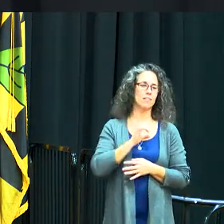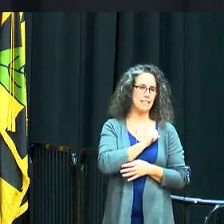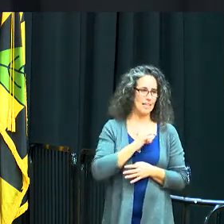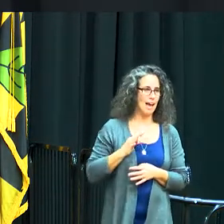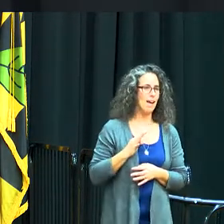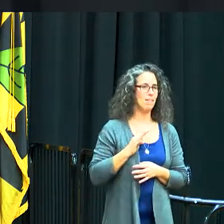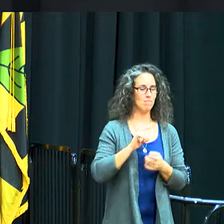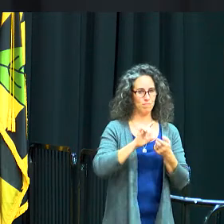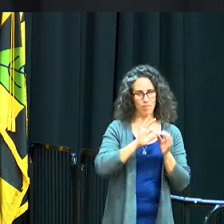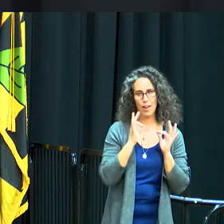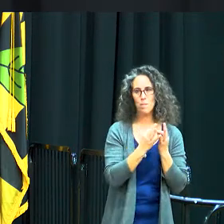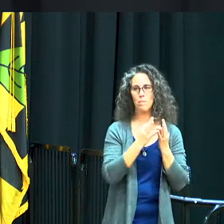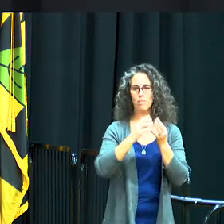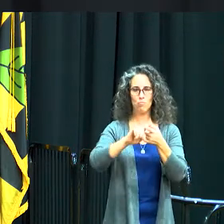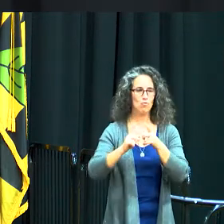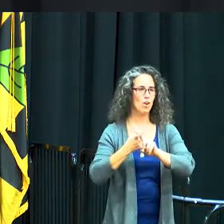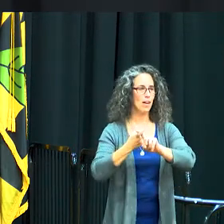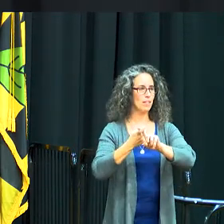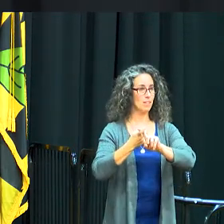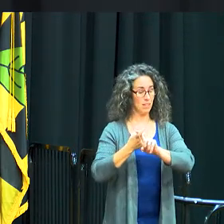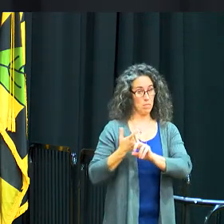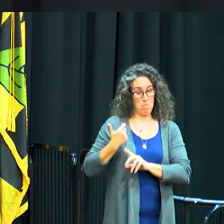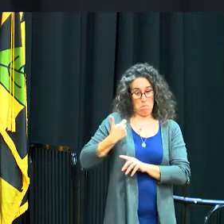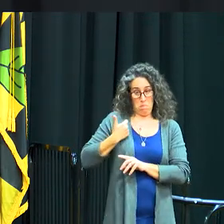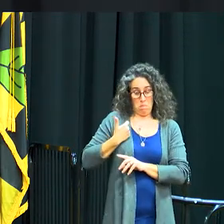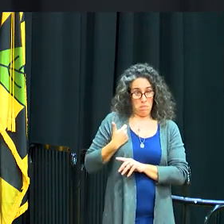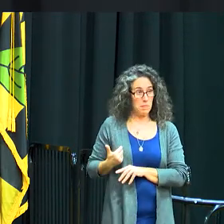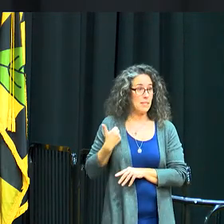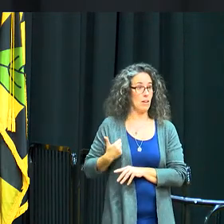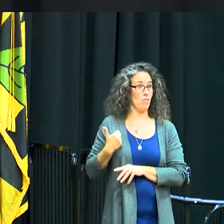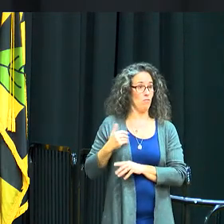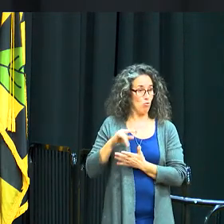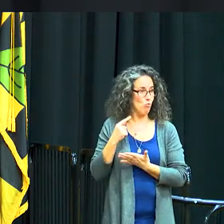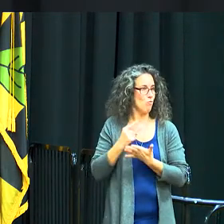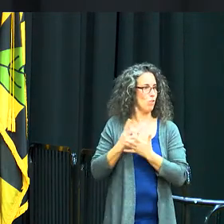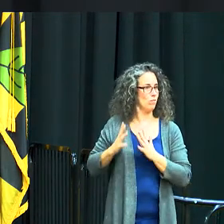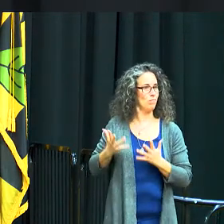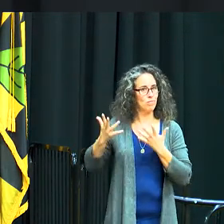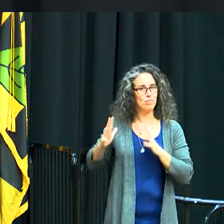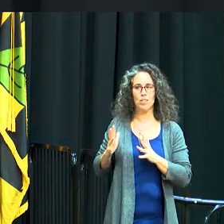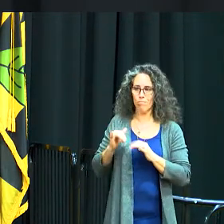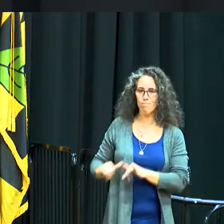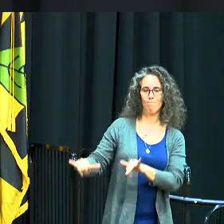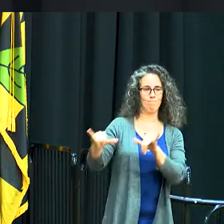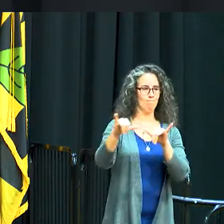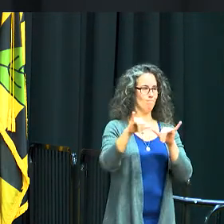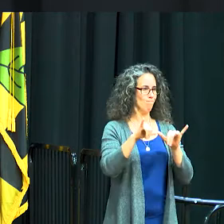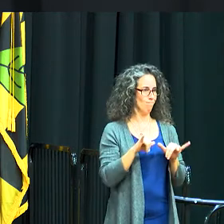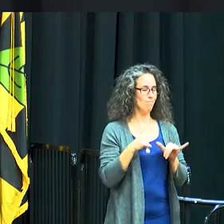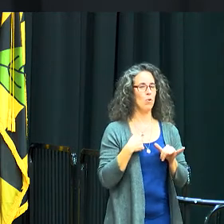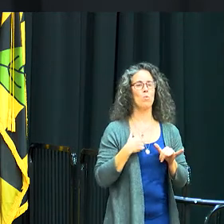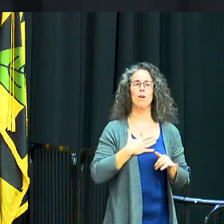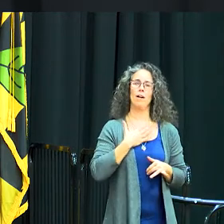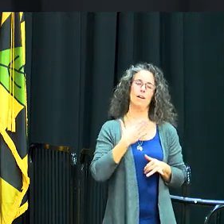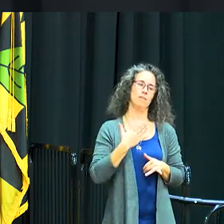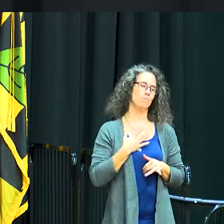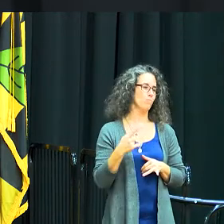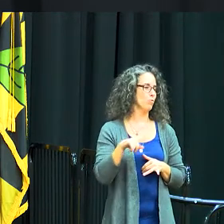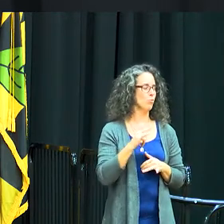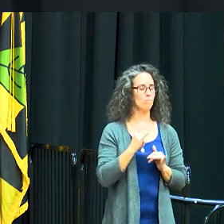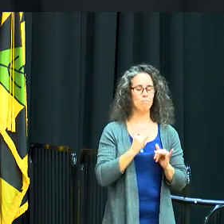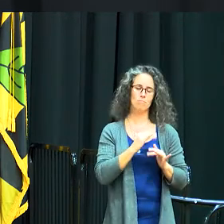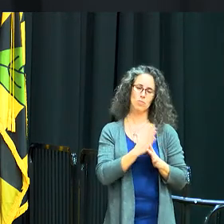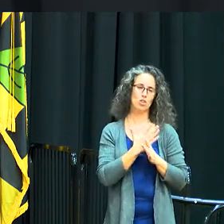and friends. As a fellow graduate, let me say that we are so glad to have you here to share on this